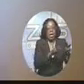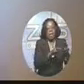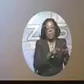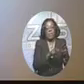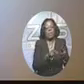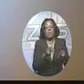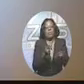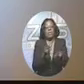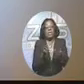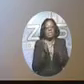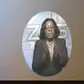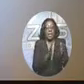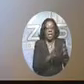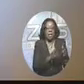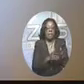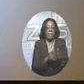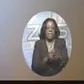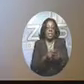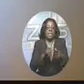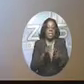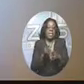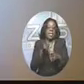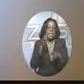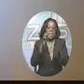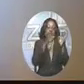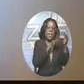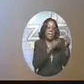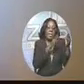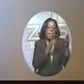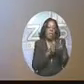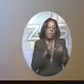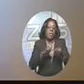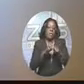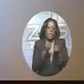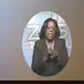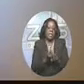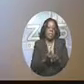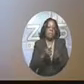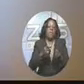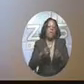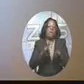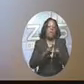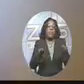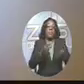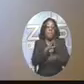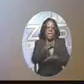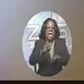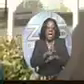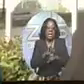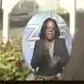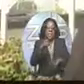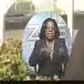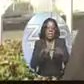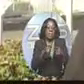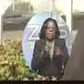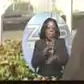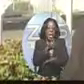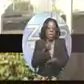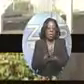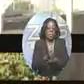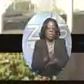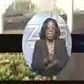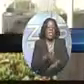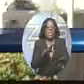him, he's a Carifta coach as well. He says he's expecting lots of teams from outside of Andres to come to the big yard to participate. I have a lot of calls